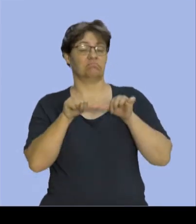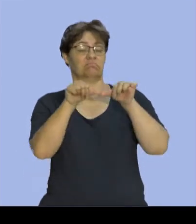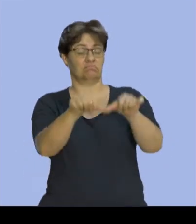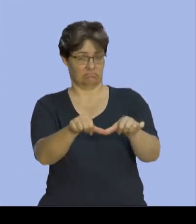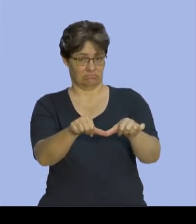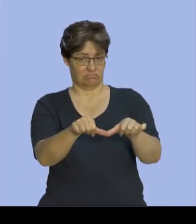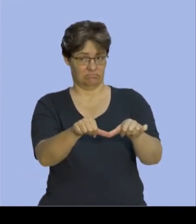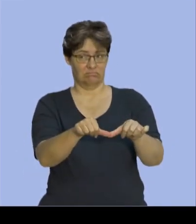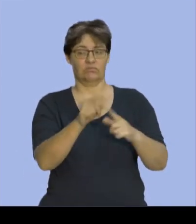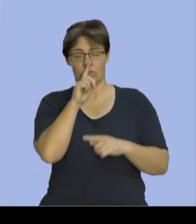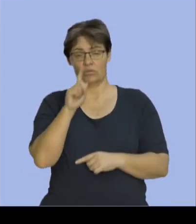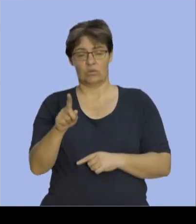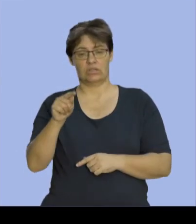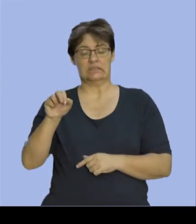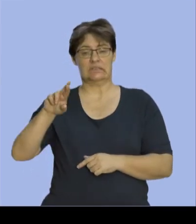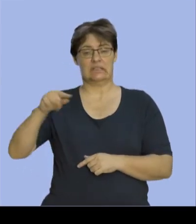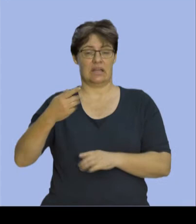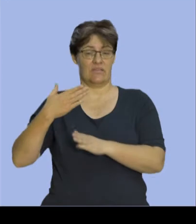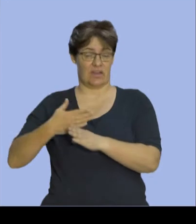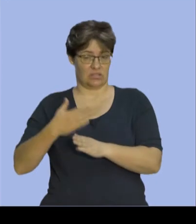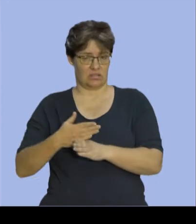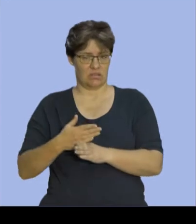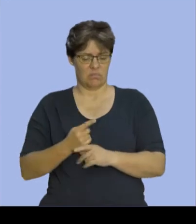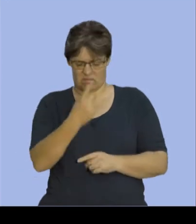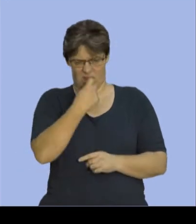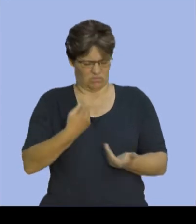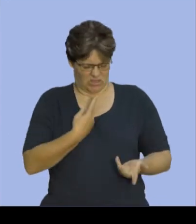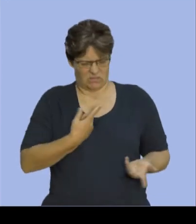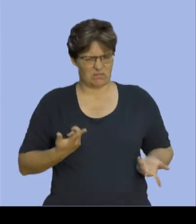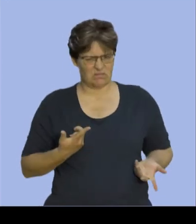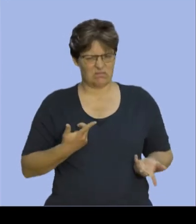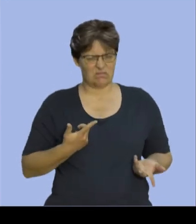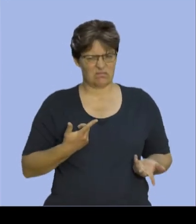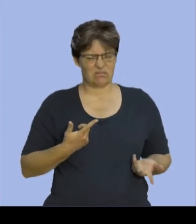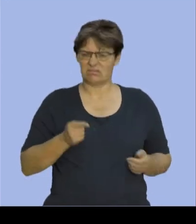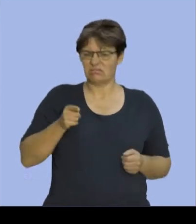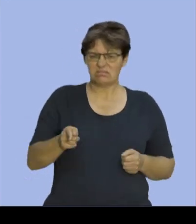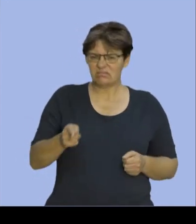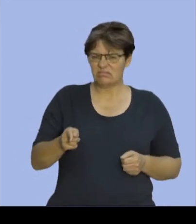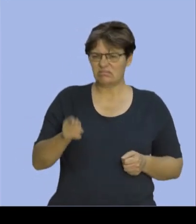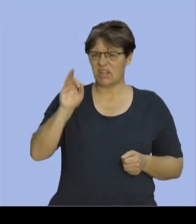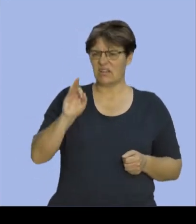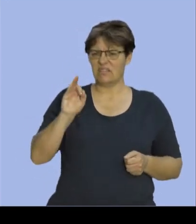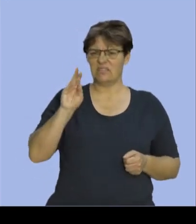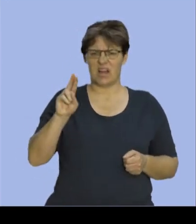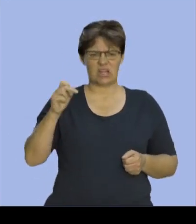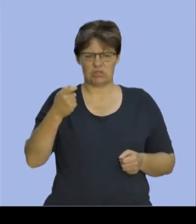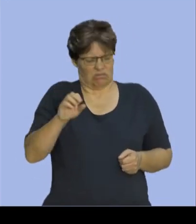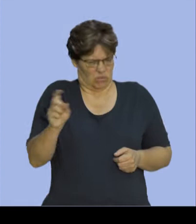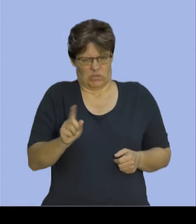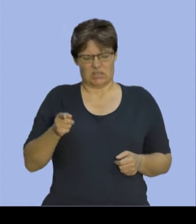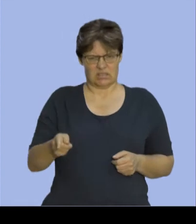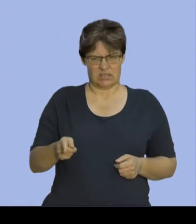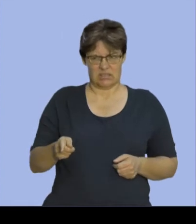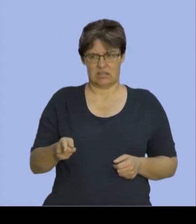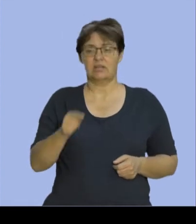this and go to actually the functions, we first need to ask ourselves, remember, what is a function? A function